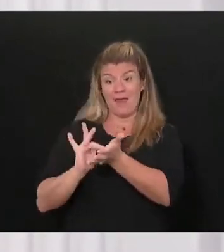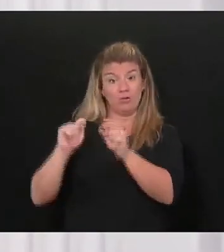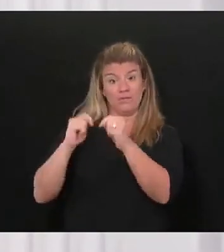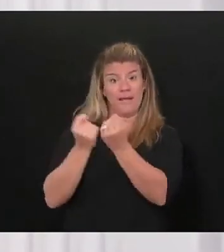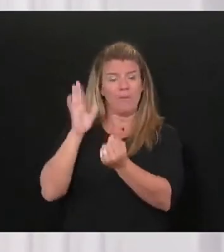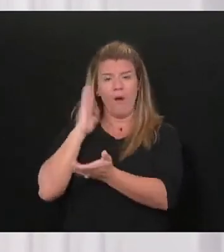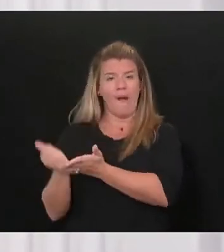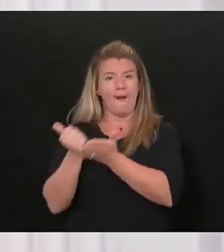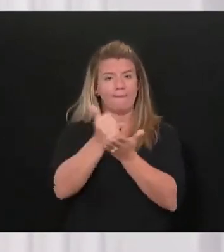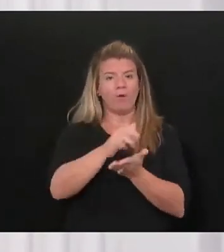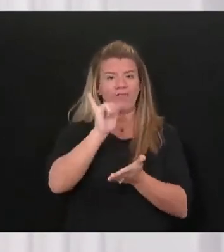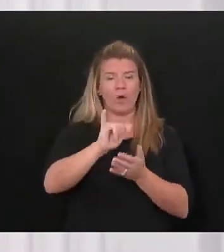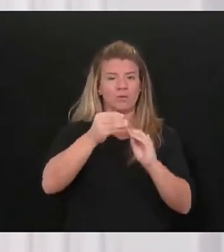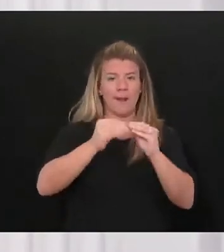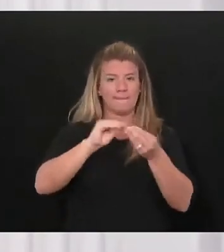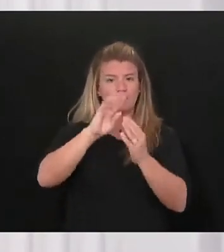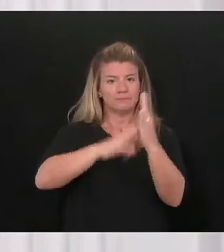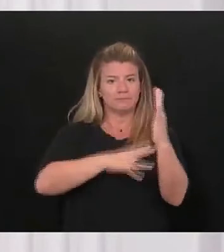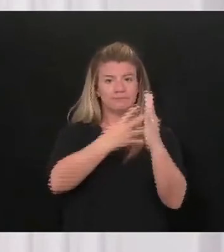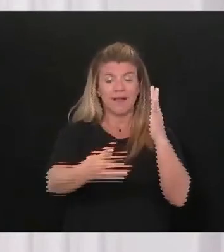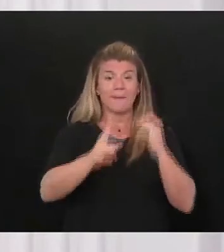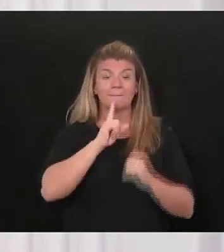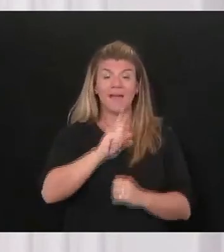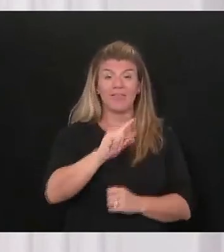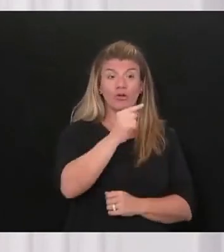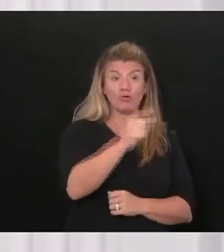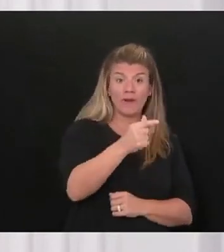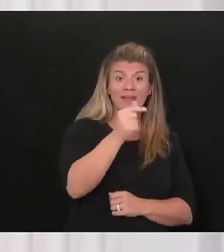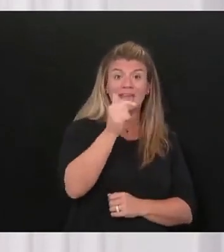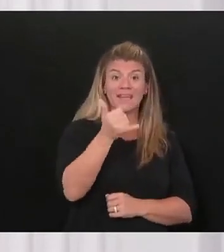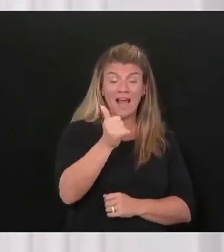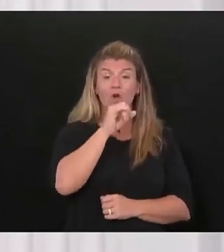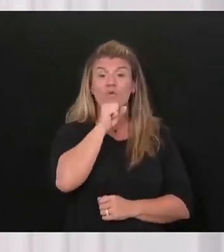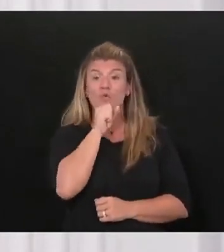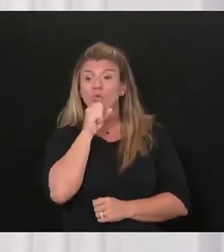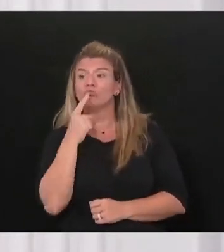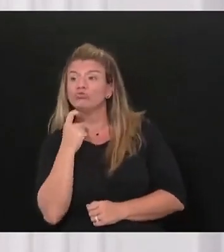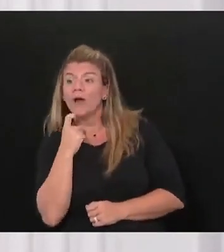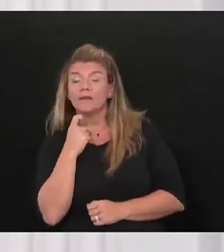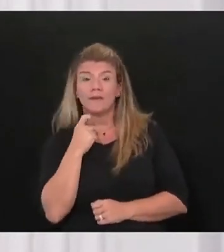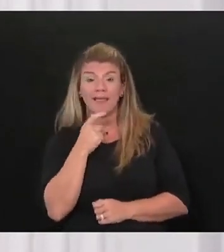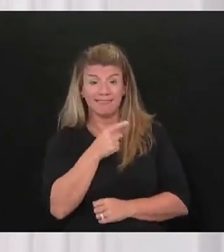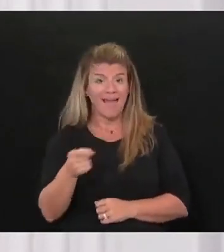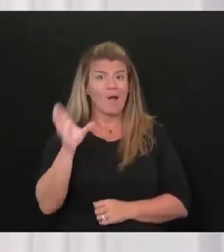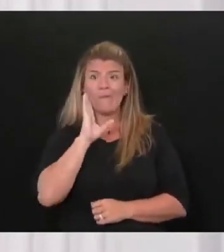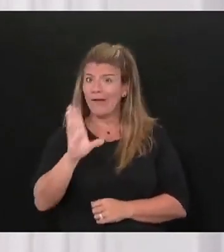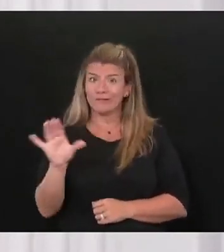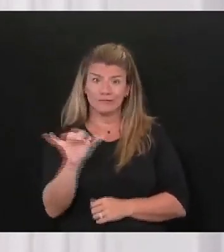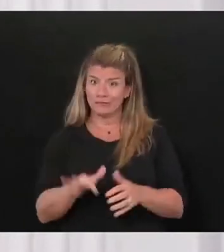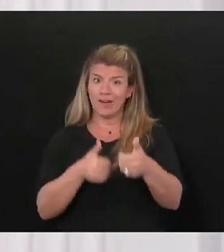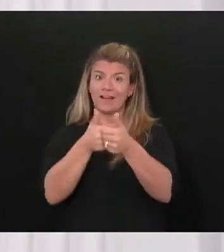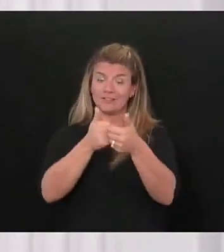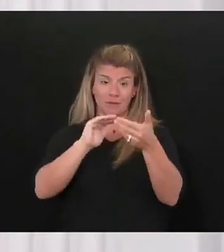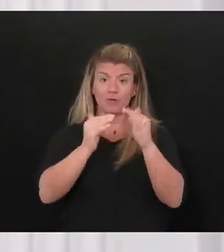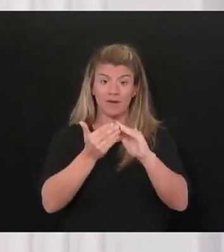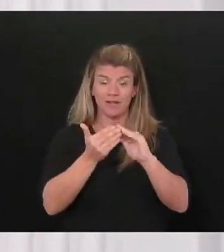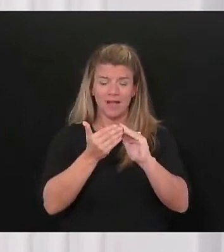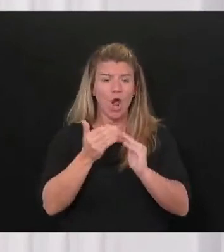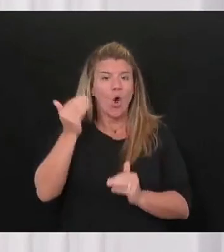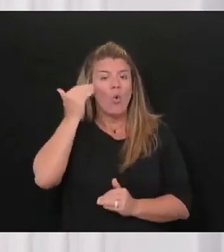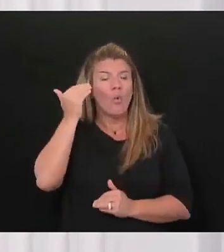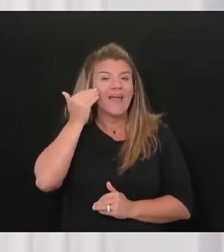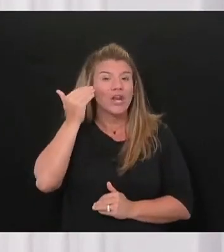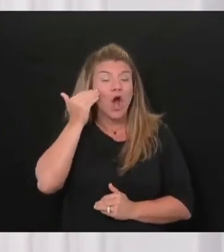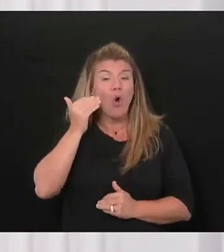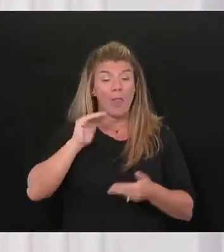but this green, yellow, orange, red, just as the governor stated, it will challenge the community. Once again, we know that our community